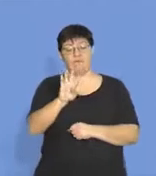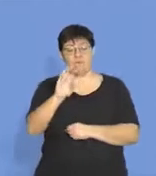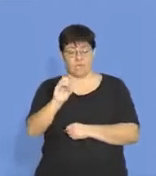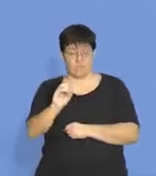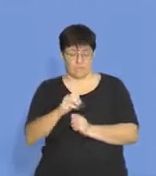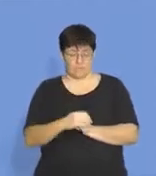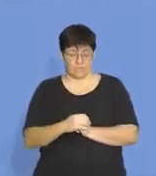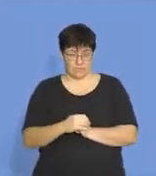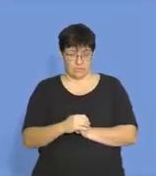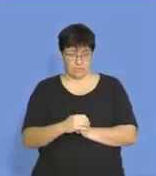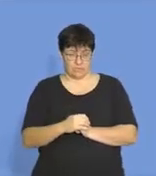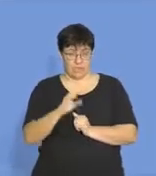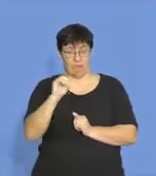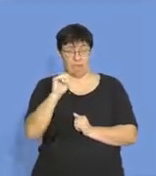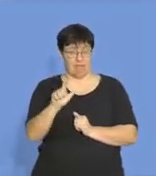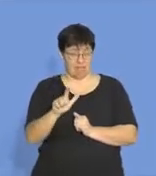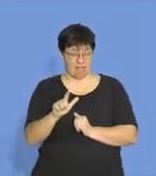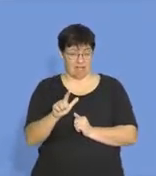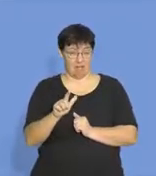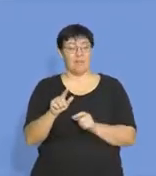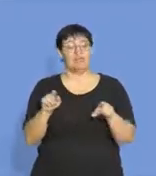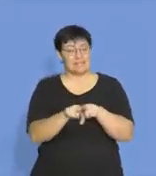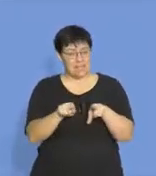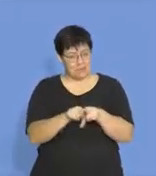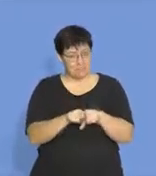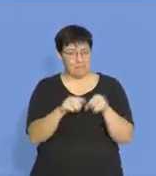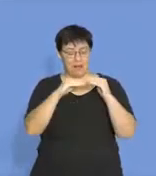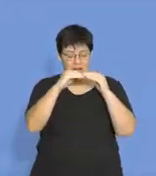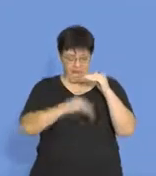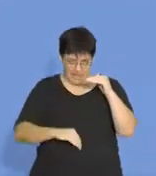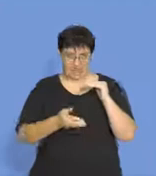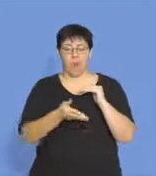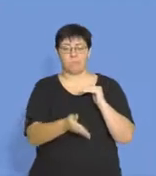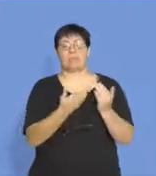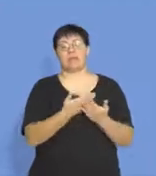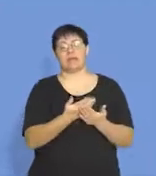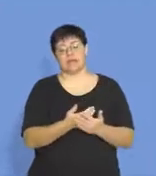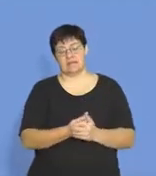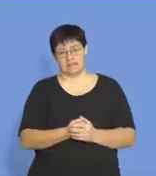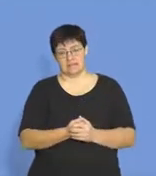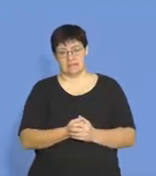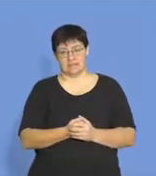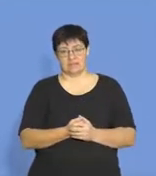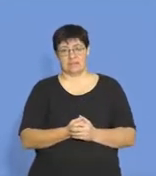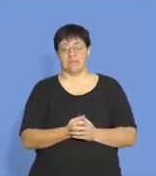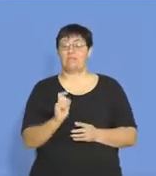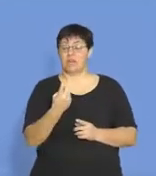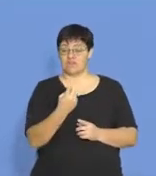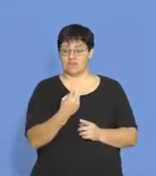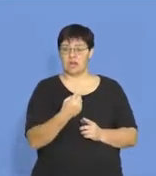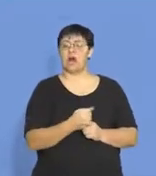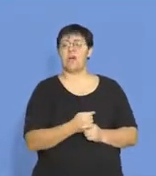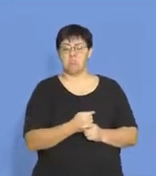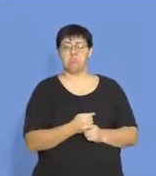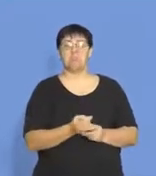is 440 mils. But it can also hold less than that. So the first point will